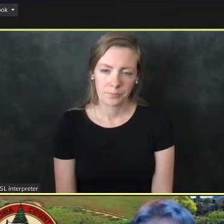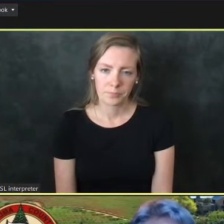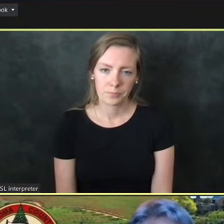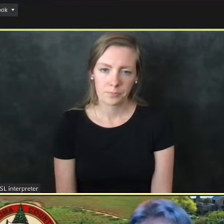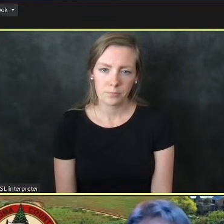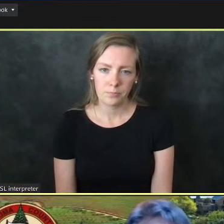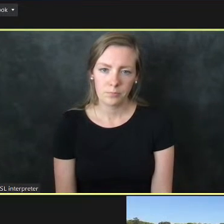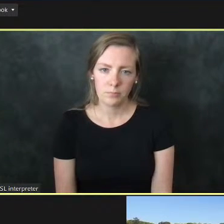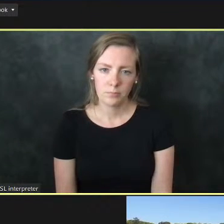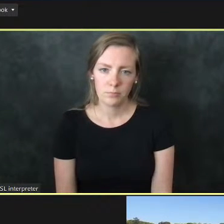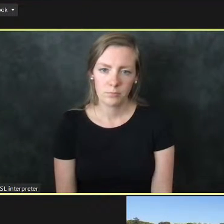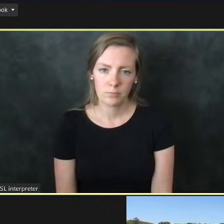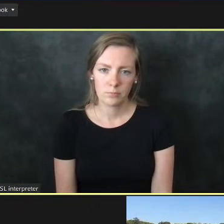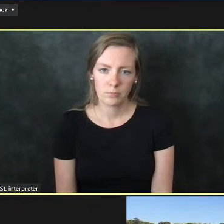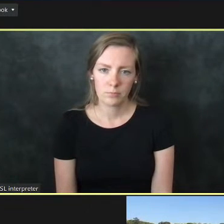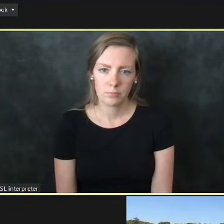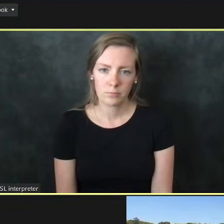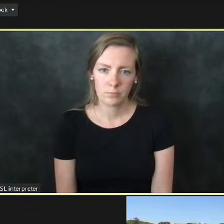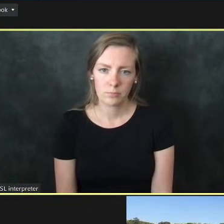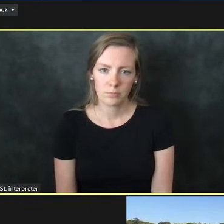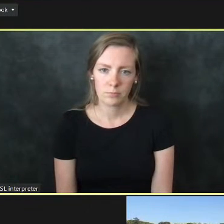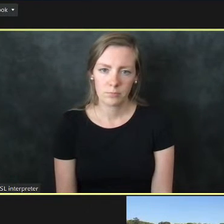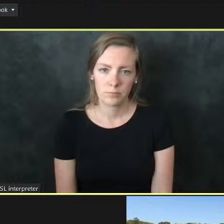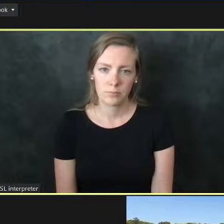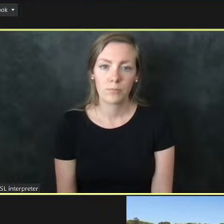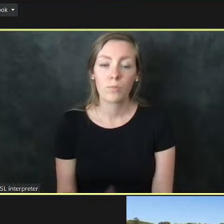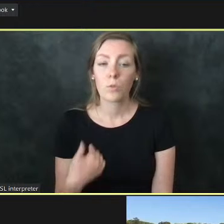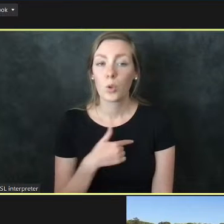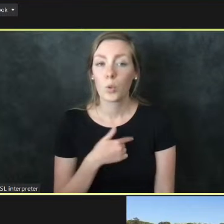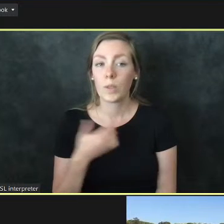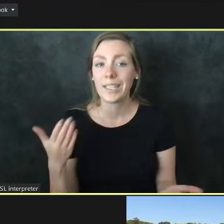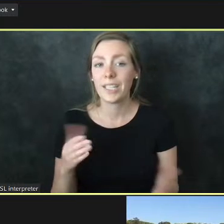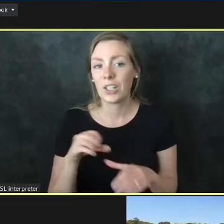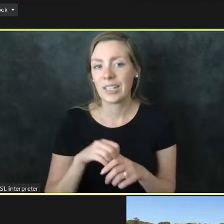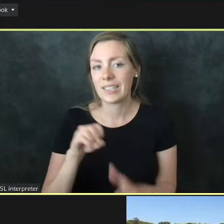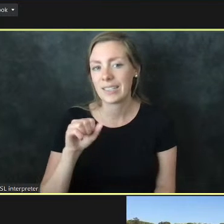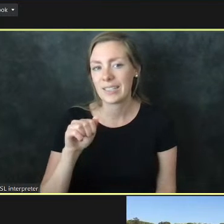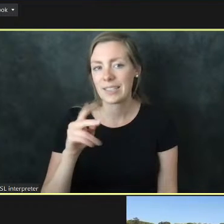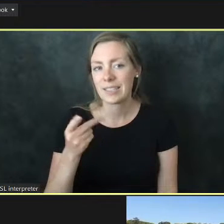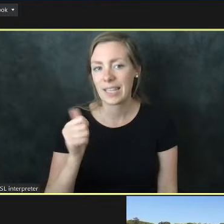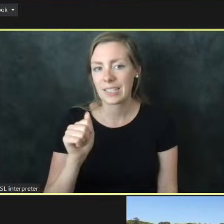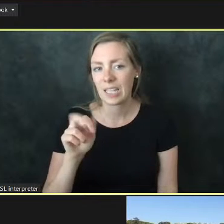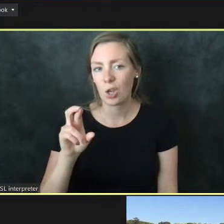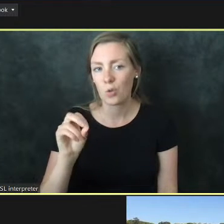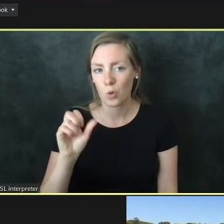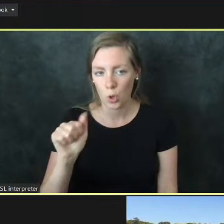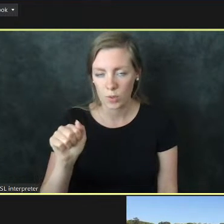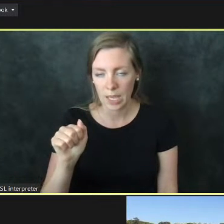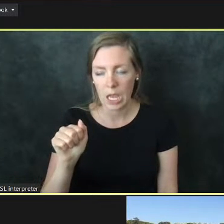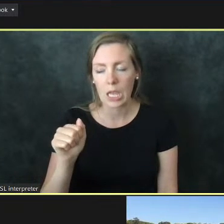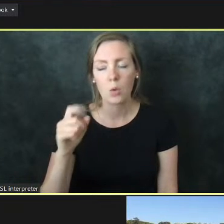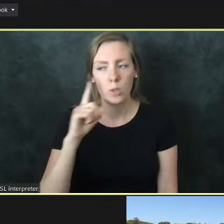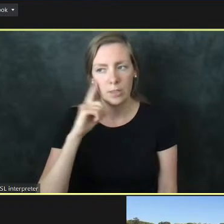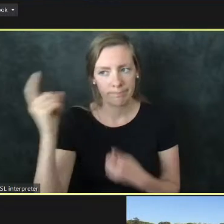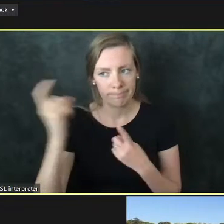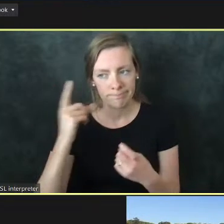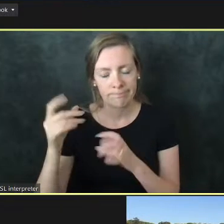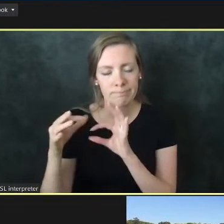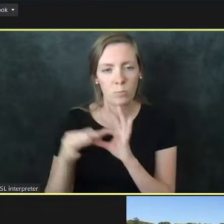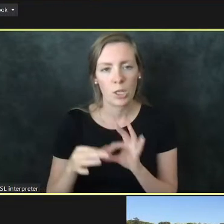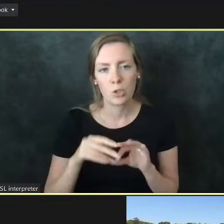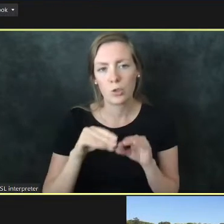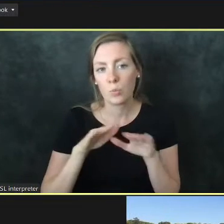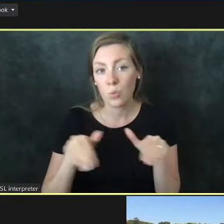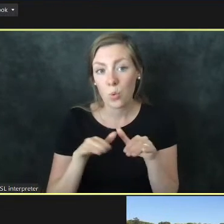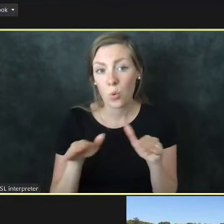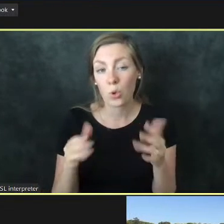water? lo que viene siendo con el uso de Yes, alberca. we do get a lot of questions about pools currently in the state La of shortage pregunta